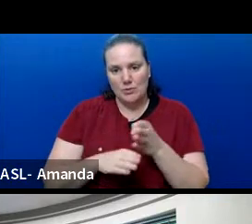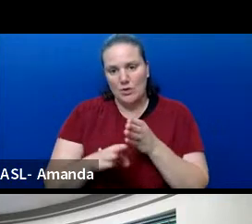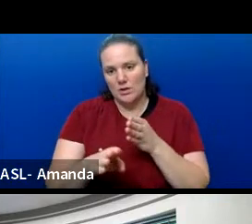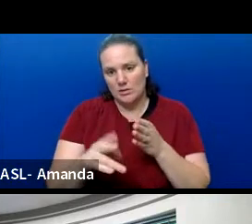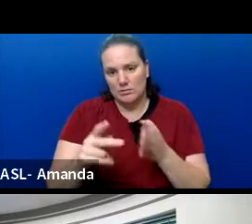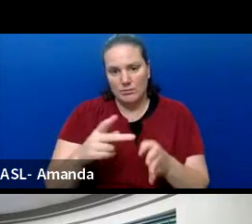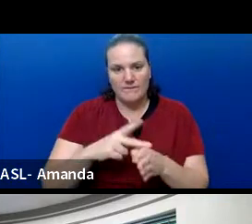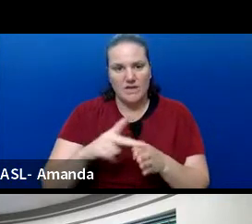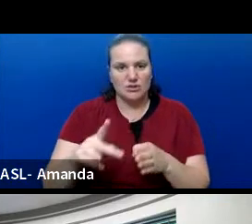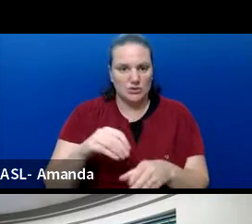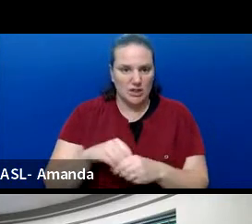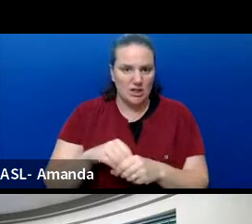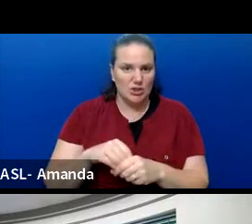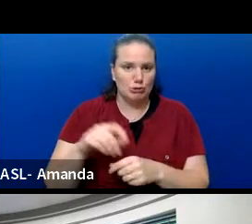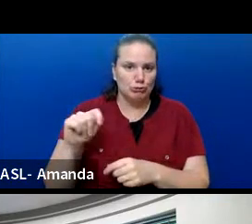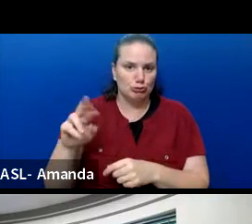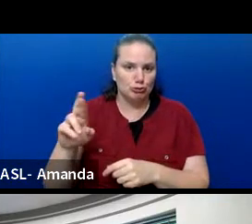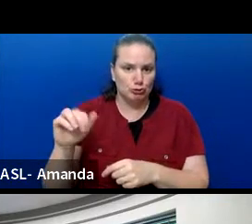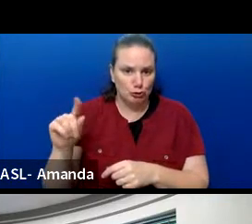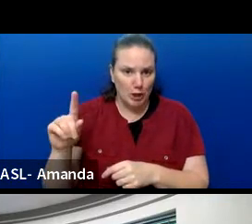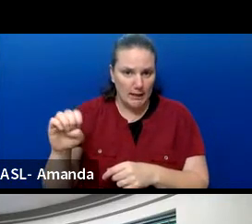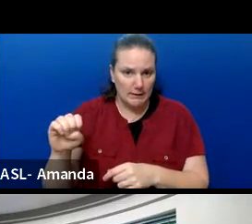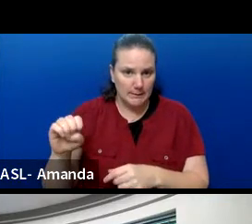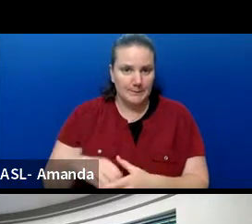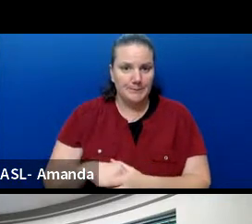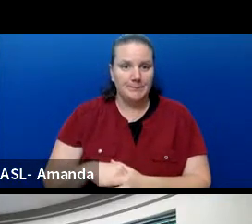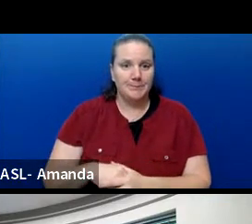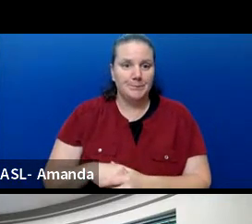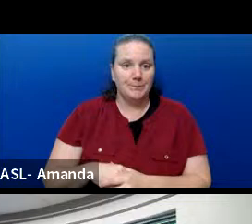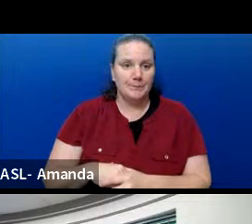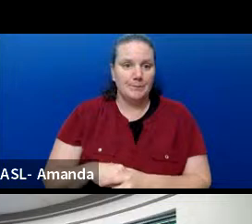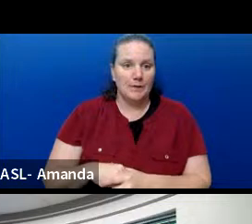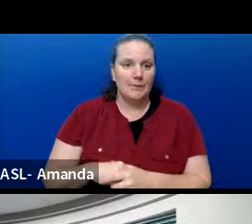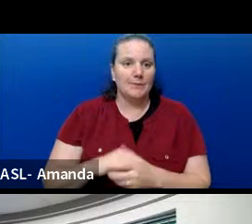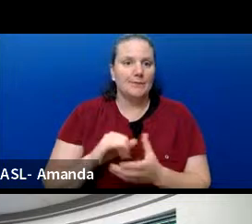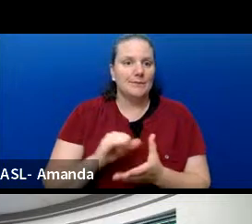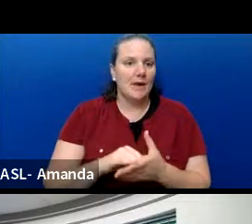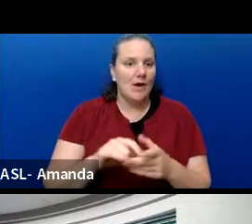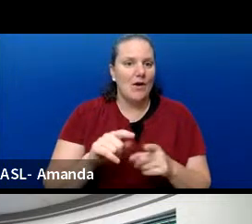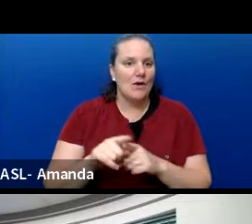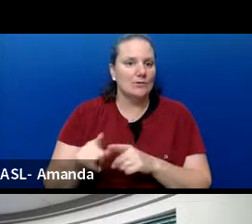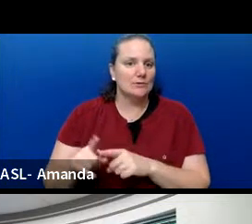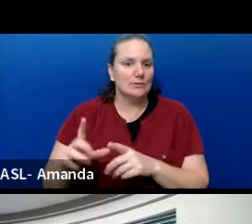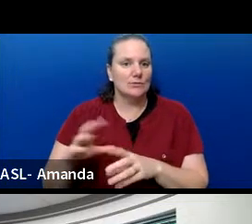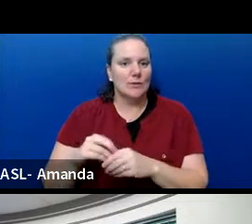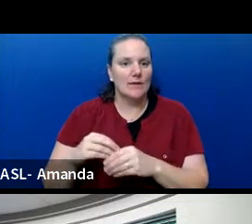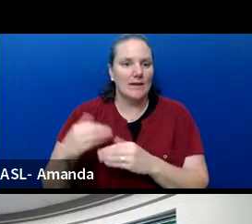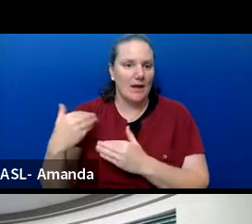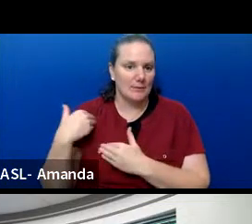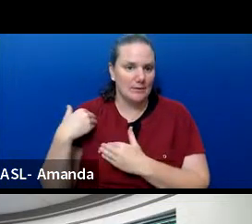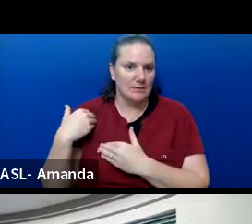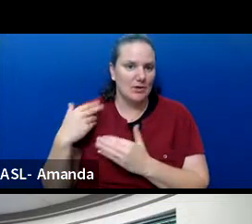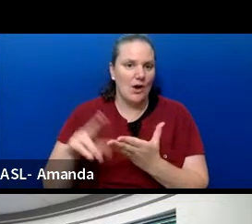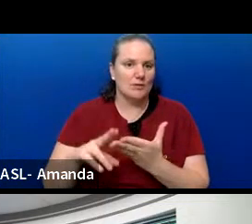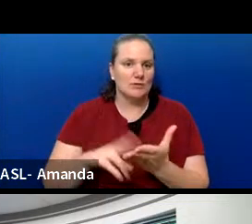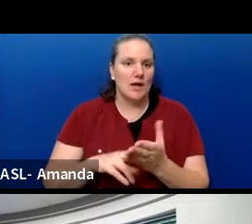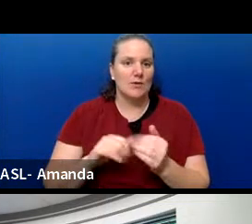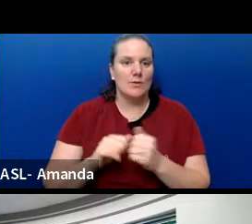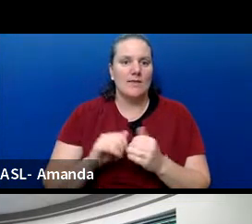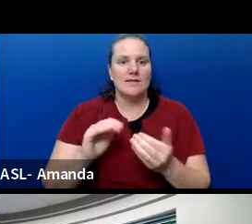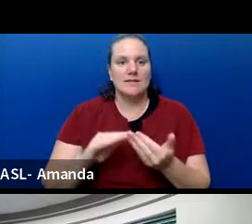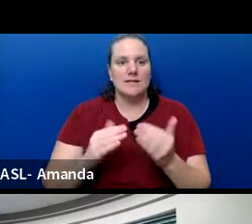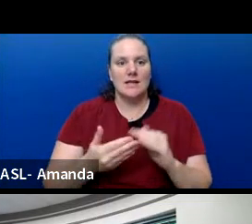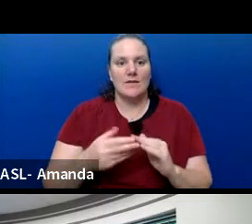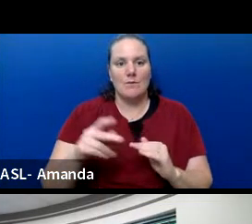professionals in the trades. And so I'm just curious, because that also goes to the accountability, because as we do contracting at the City of Portland, we